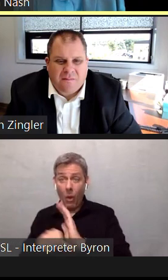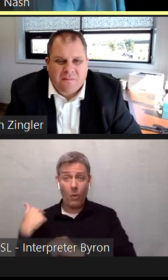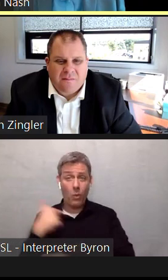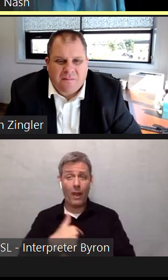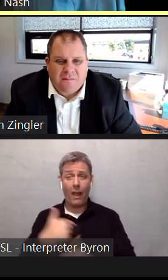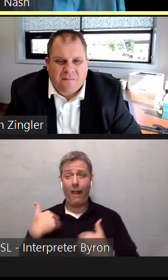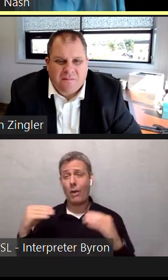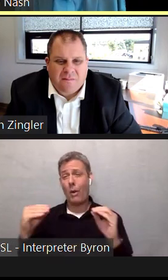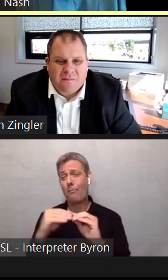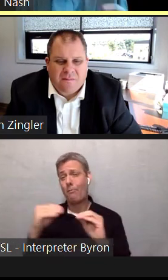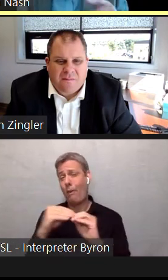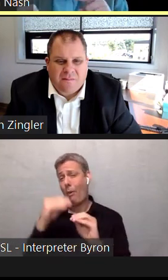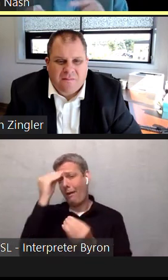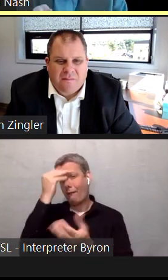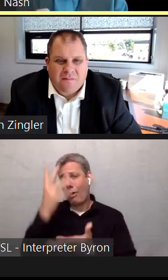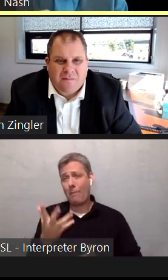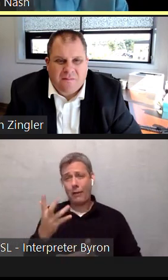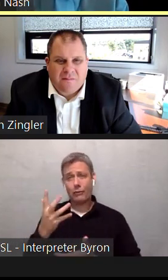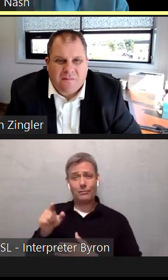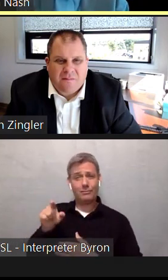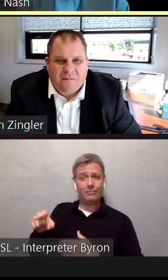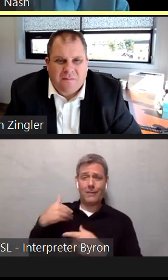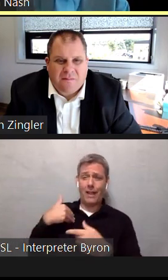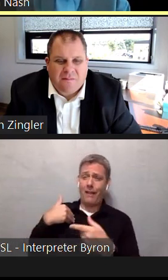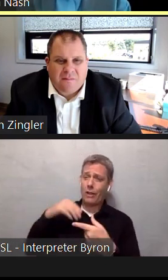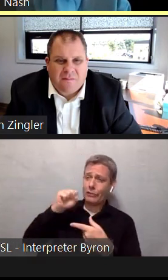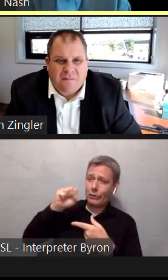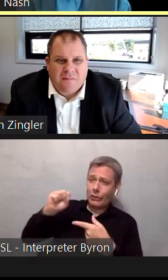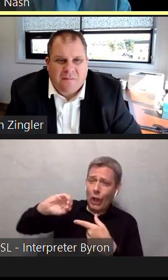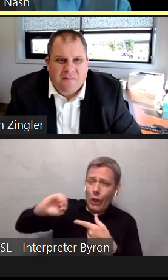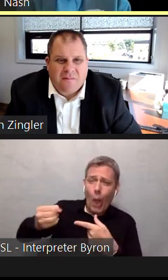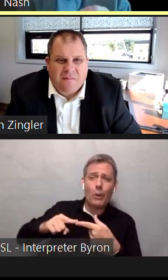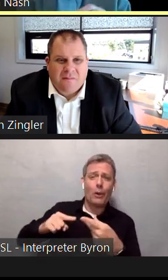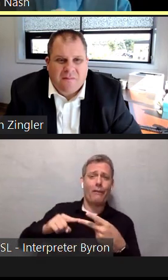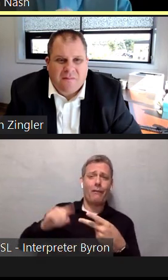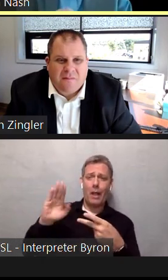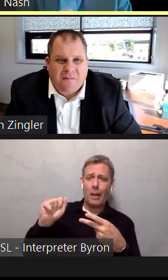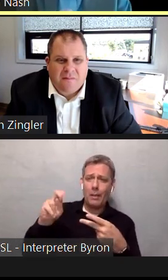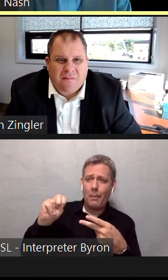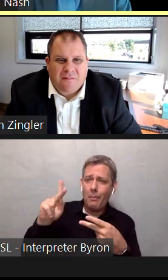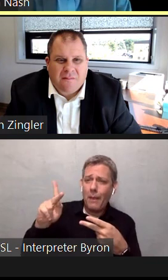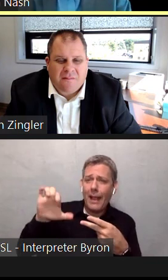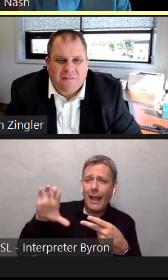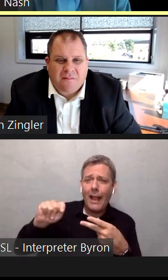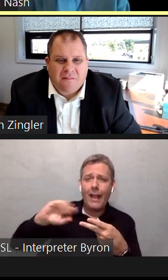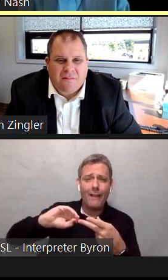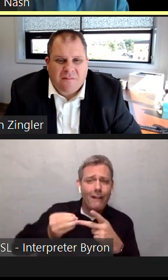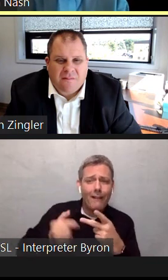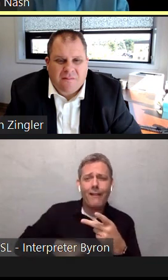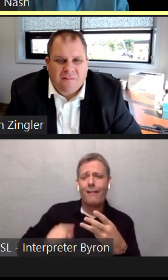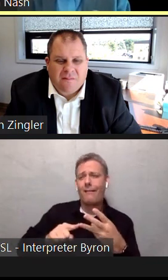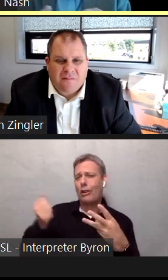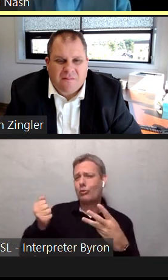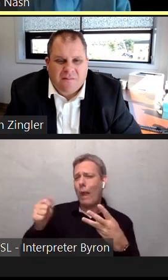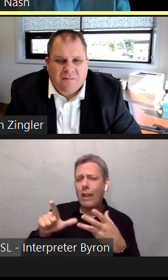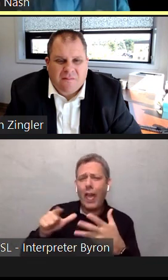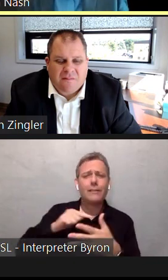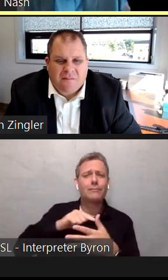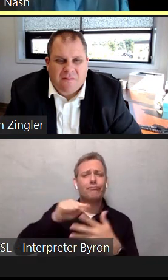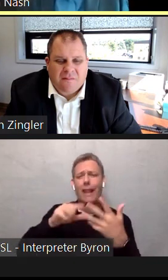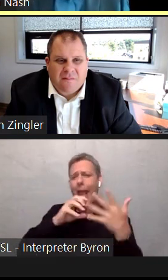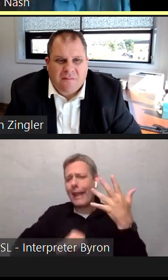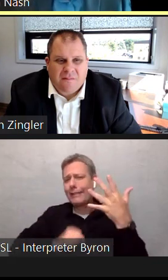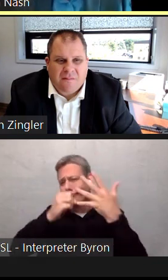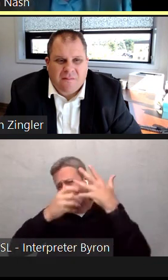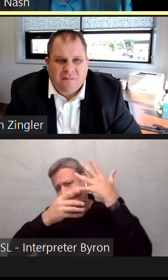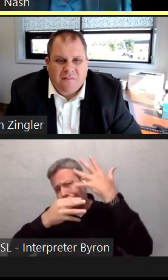information about you. We have your social security number, we have your bank account information, we have your driver's license, address, your ages. I mean, we